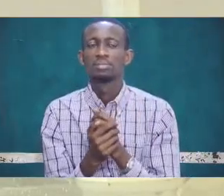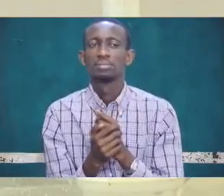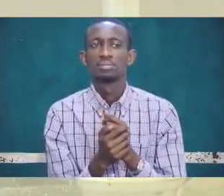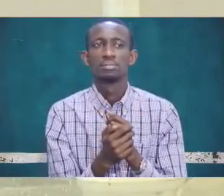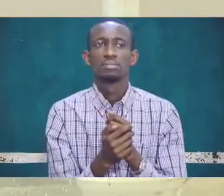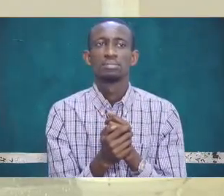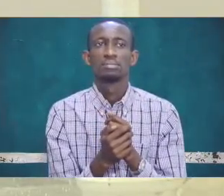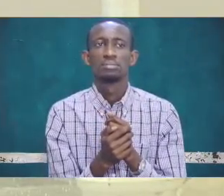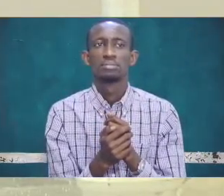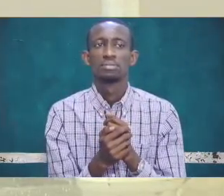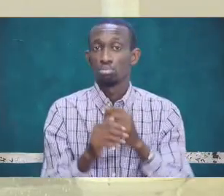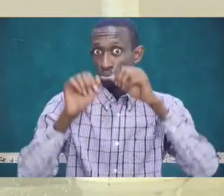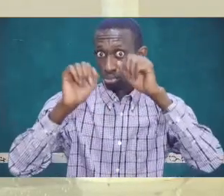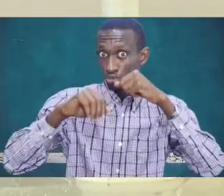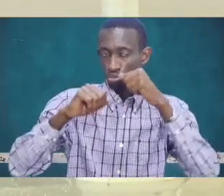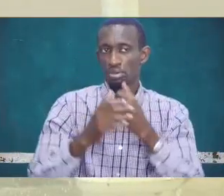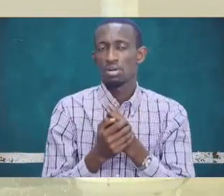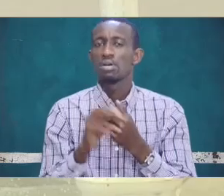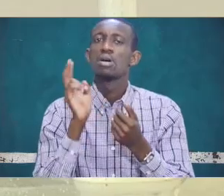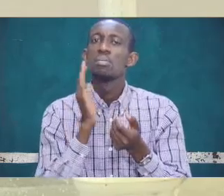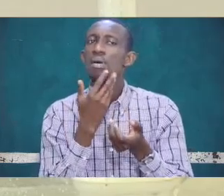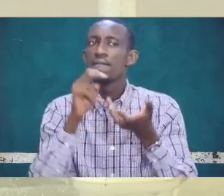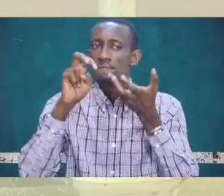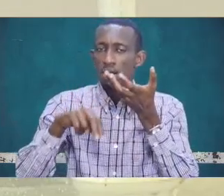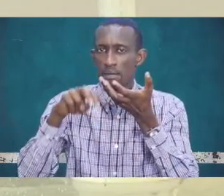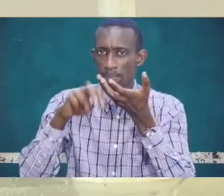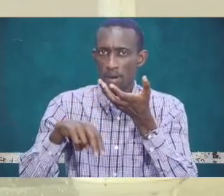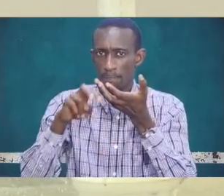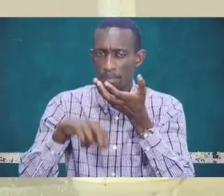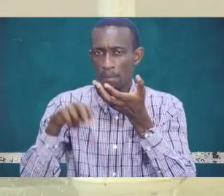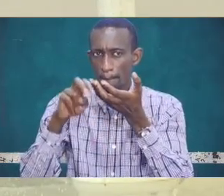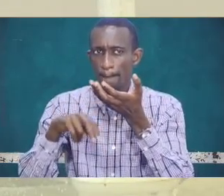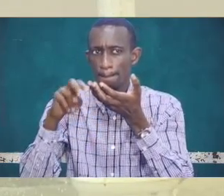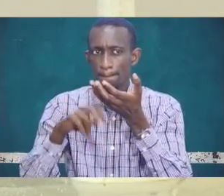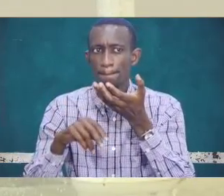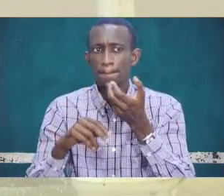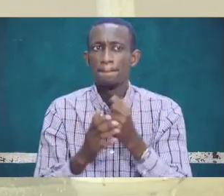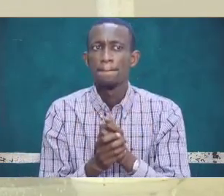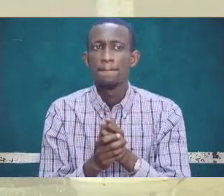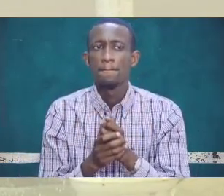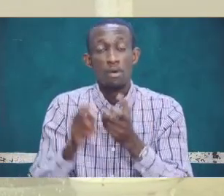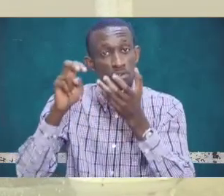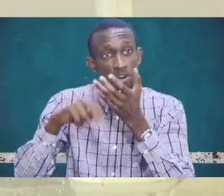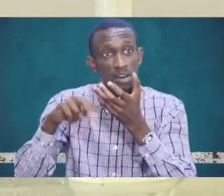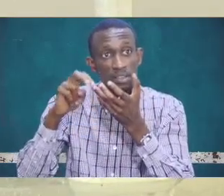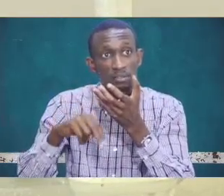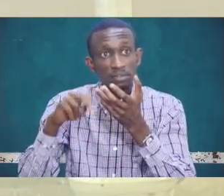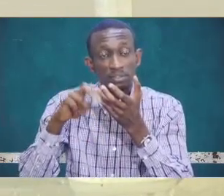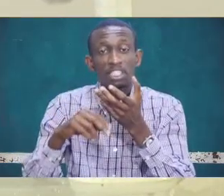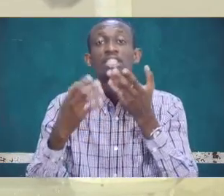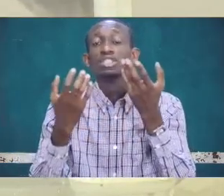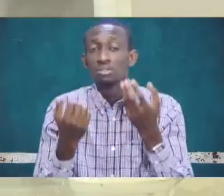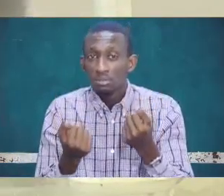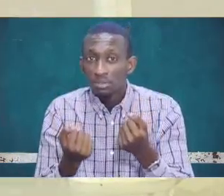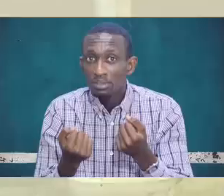and the oil makes a very distinct layer. So we are moving down so that now we have the